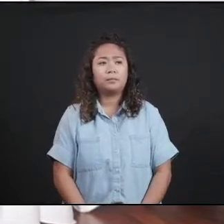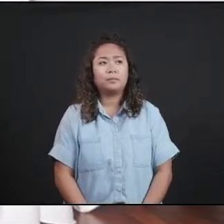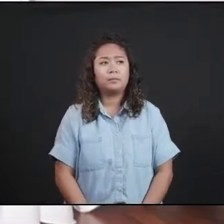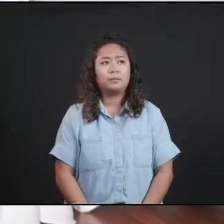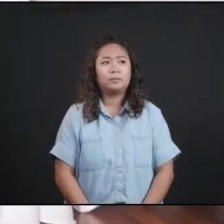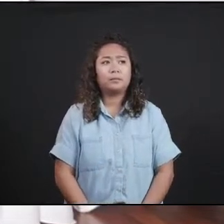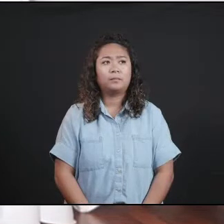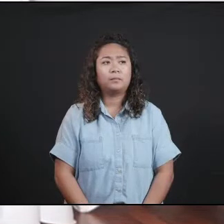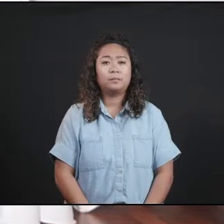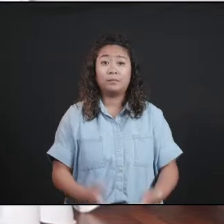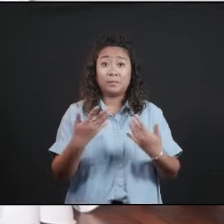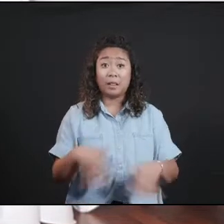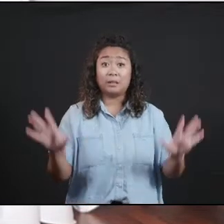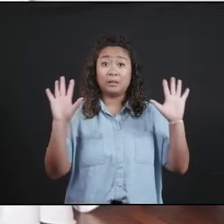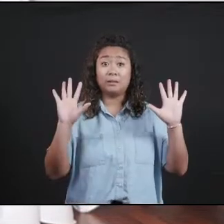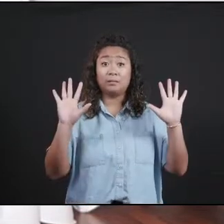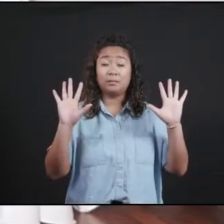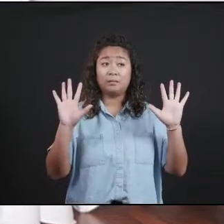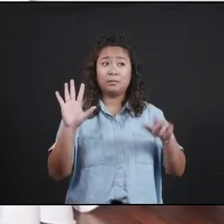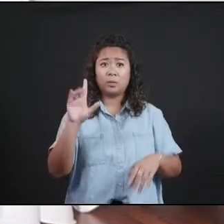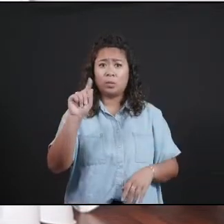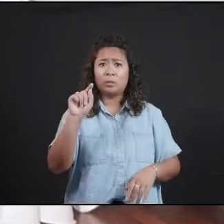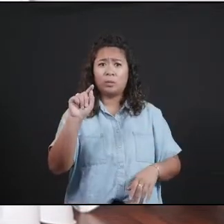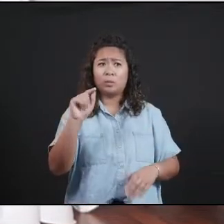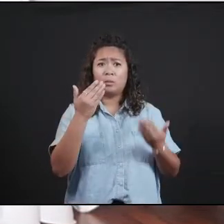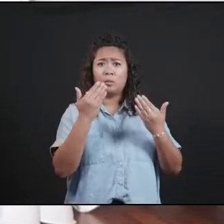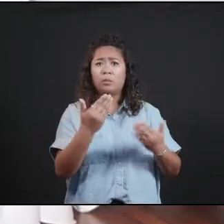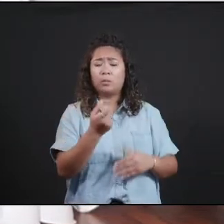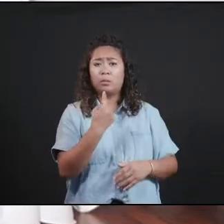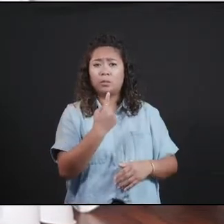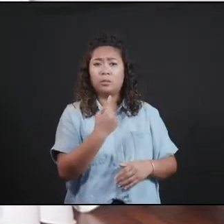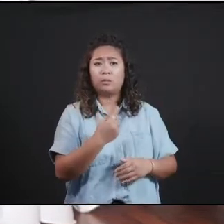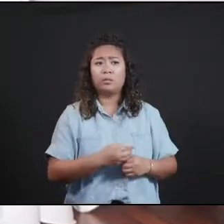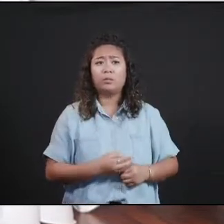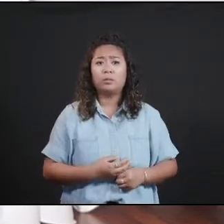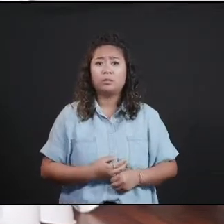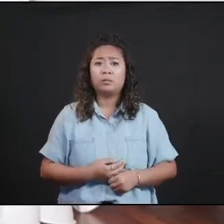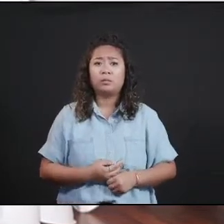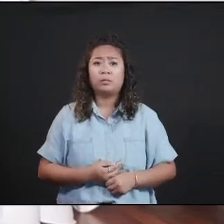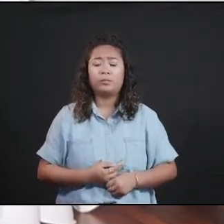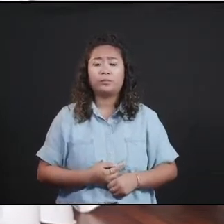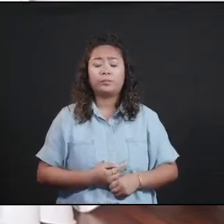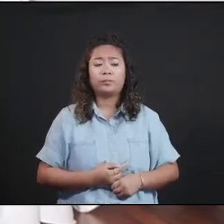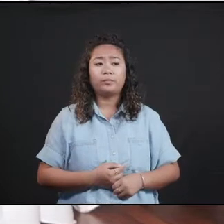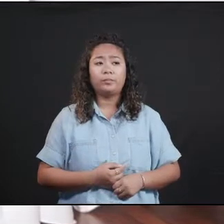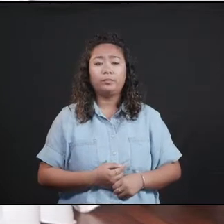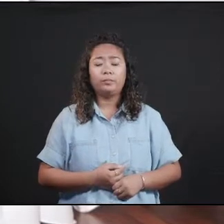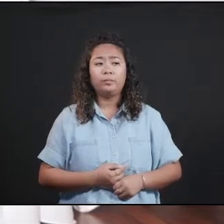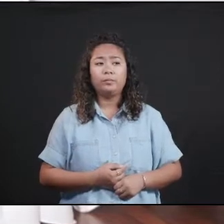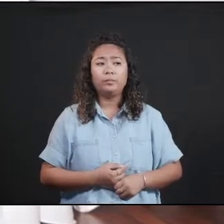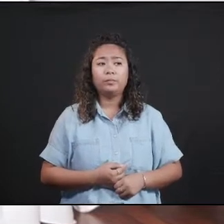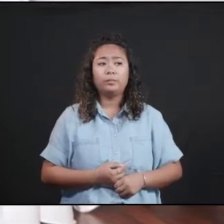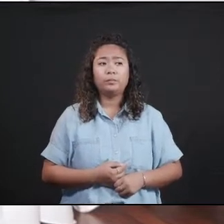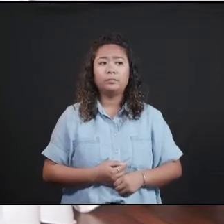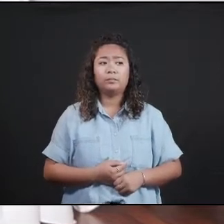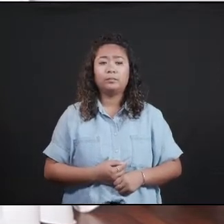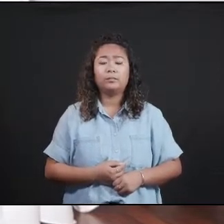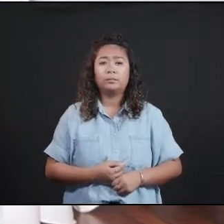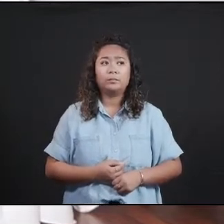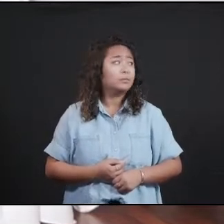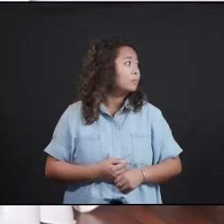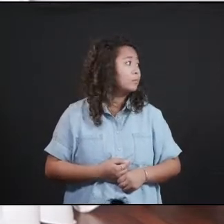said, we can't afford to have any flare-ups. And as we go through the thickest part, our peak is supposed to start